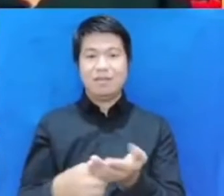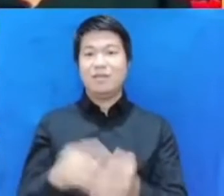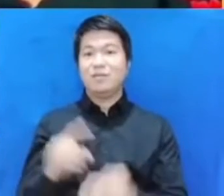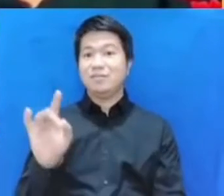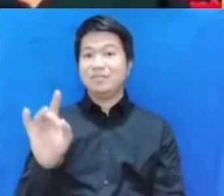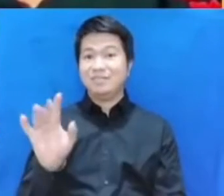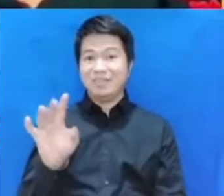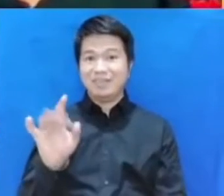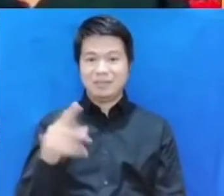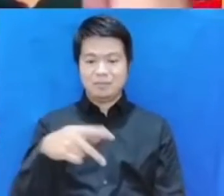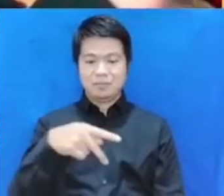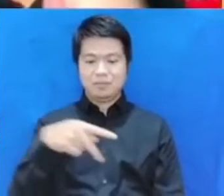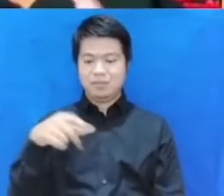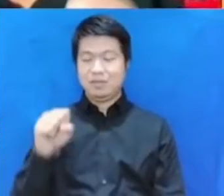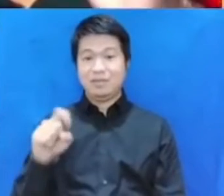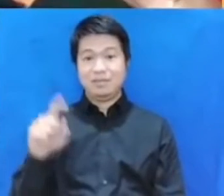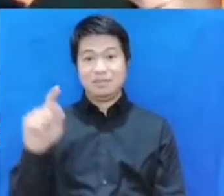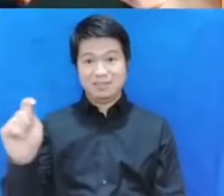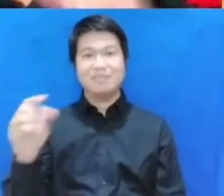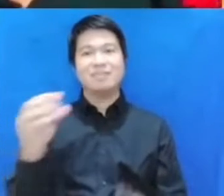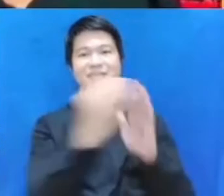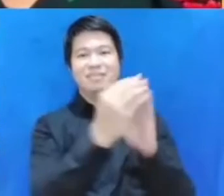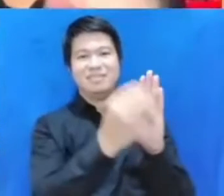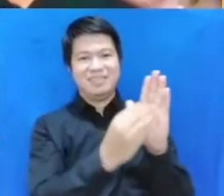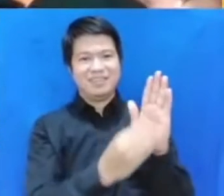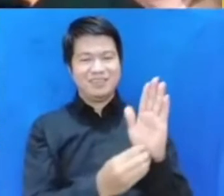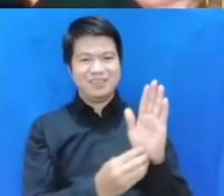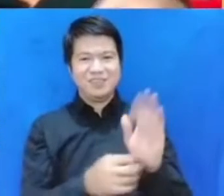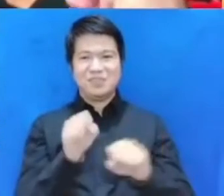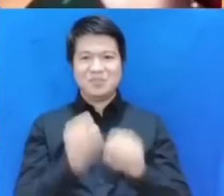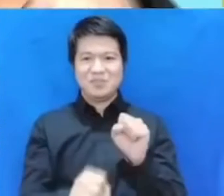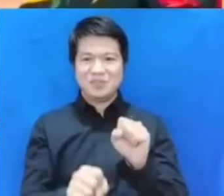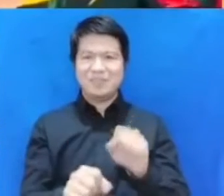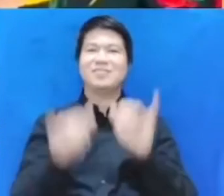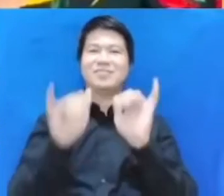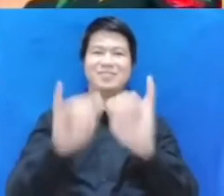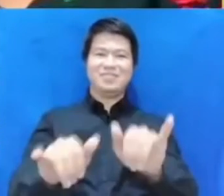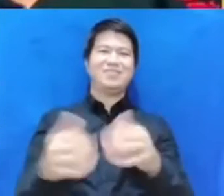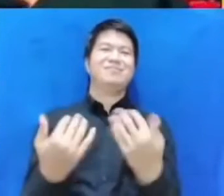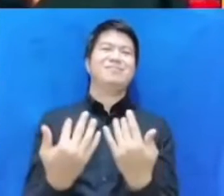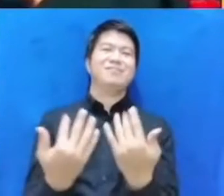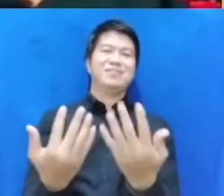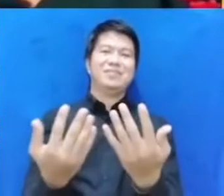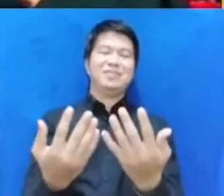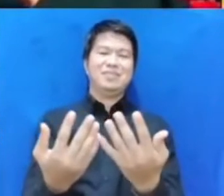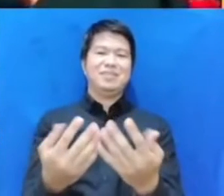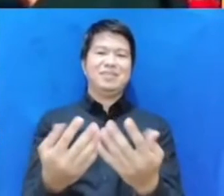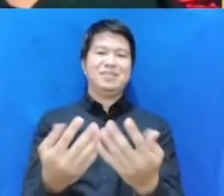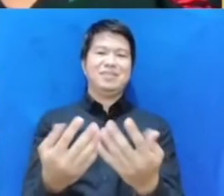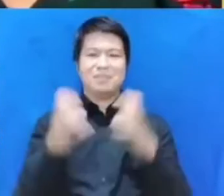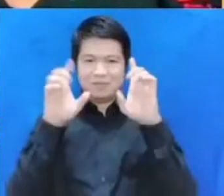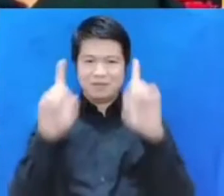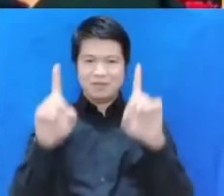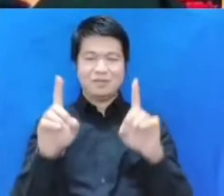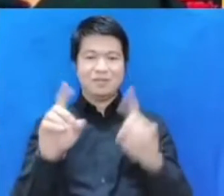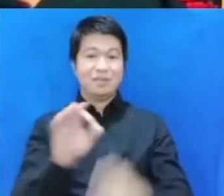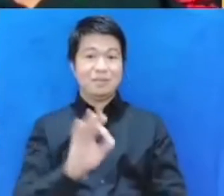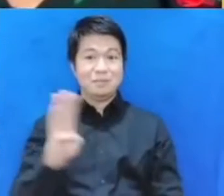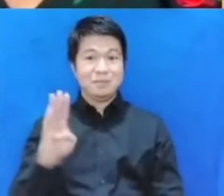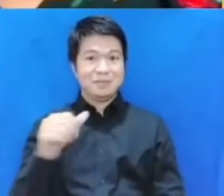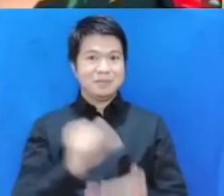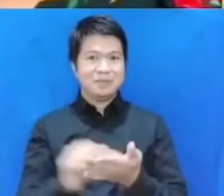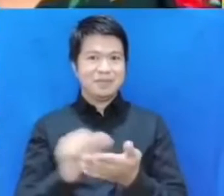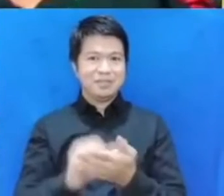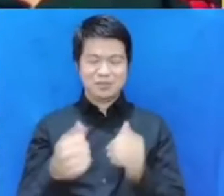PPST indicators. So kindly stay tuned at DepEd FB page, no? Kindly follow